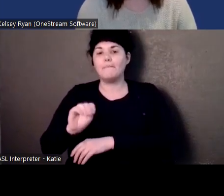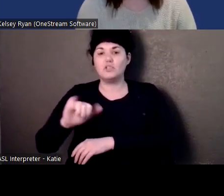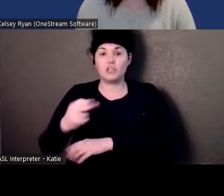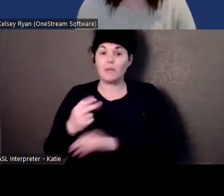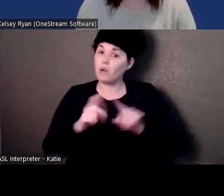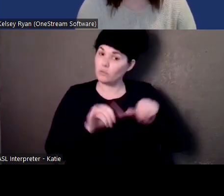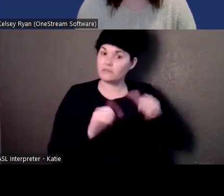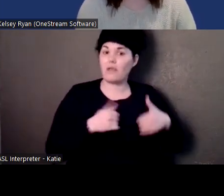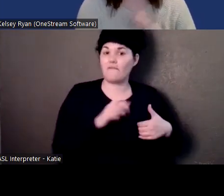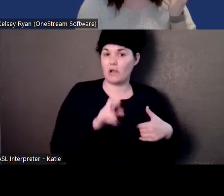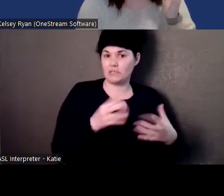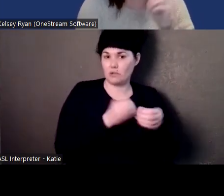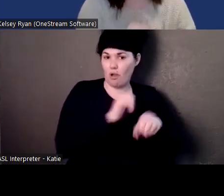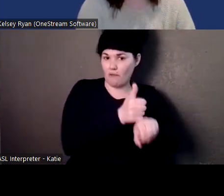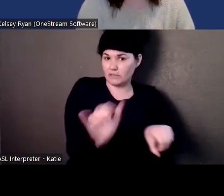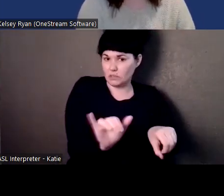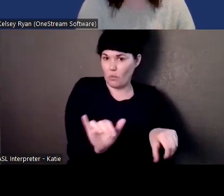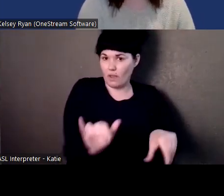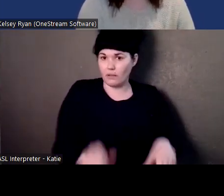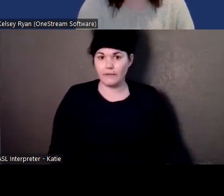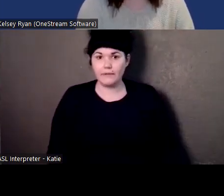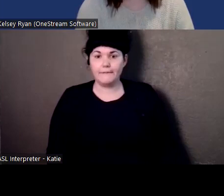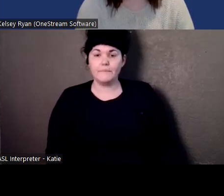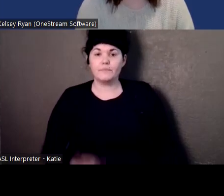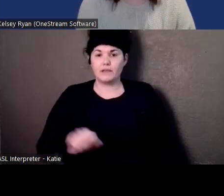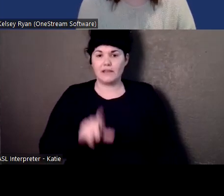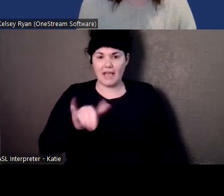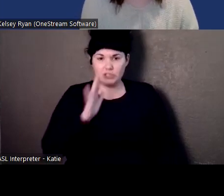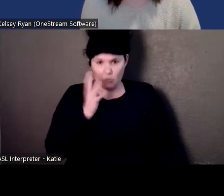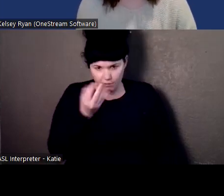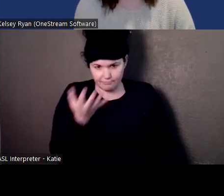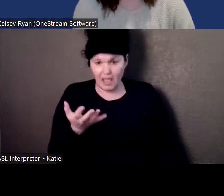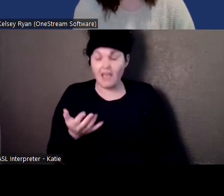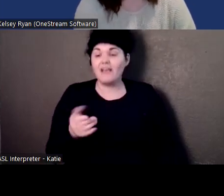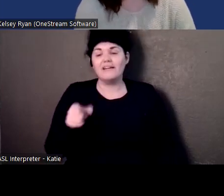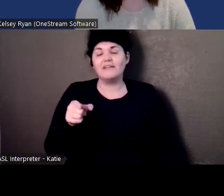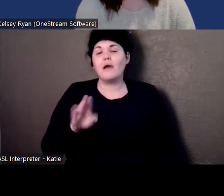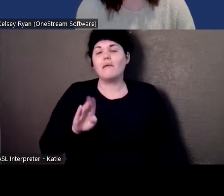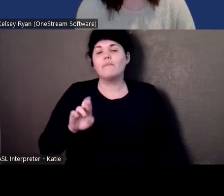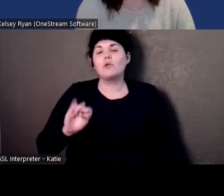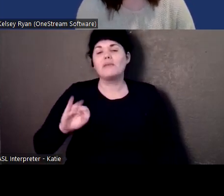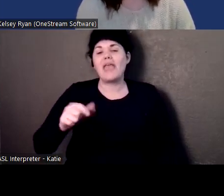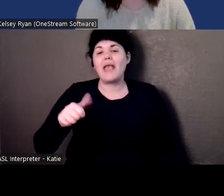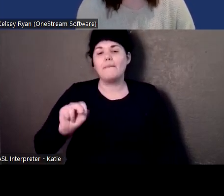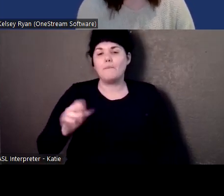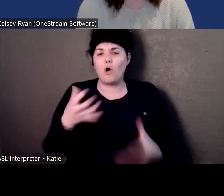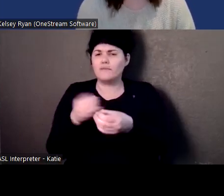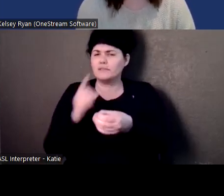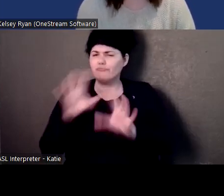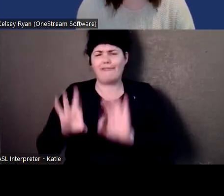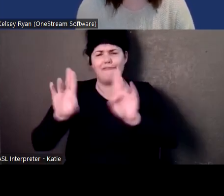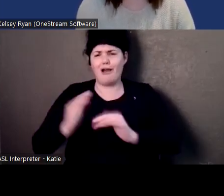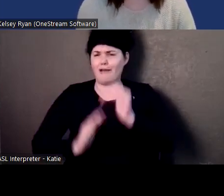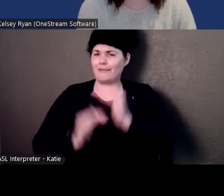as well. And as Nasha can attest to, our Birmingham office is quite a fun building as well. So definitely a little bit